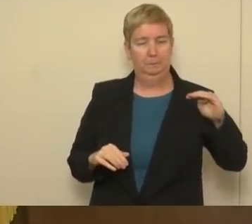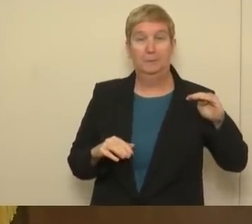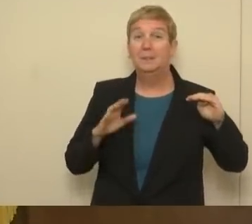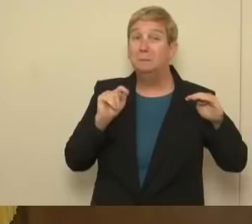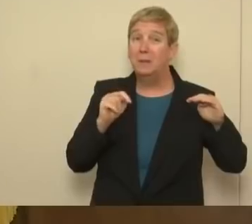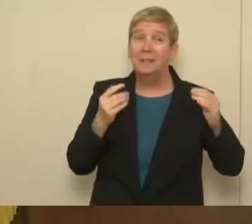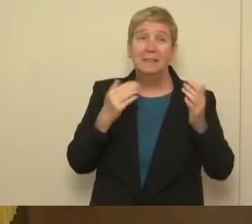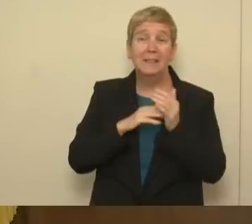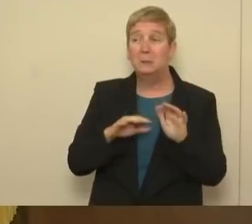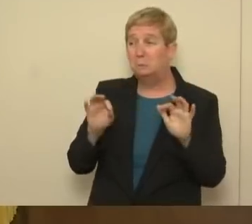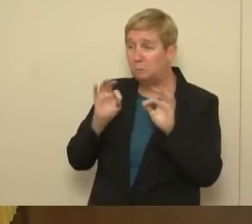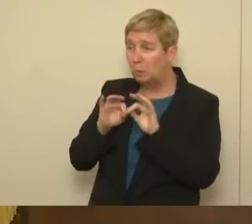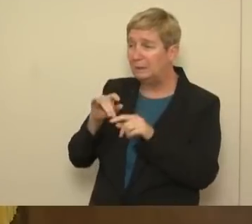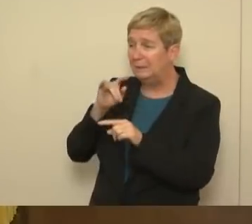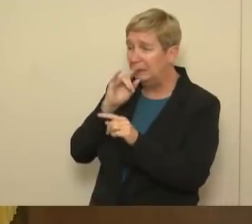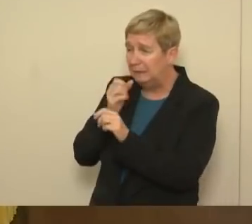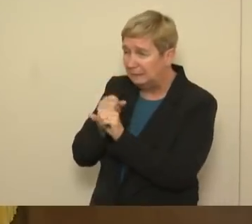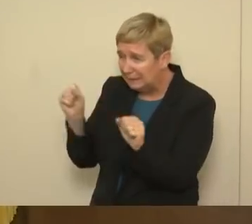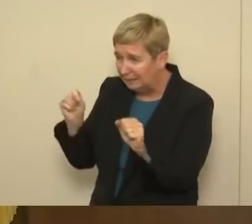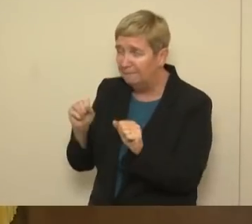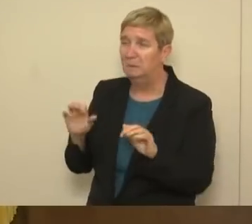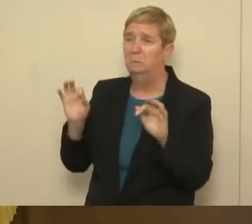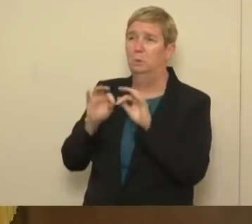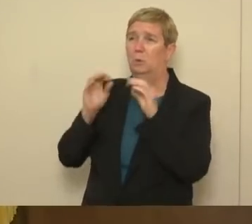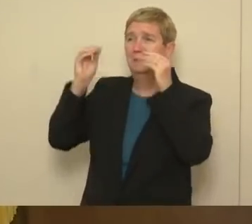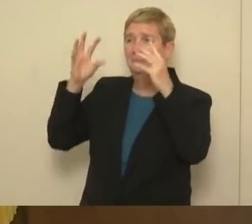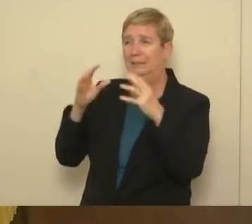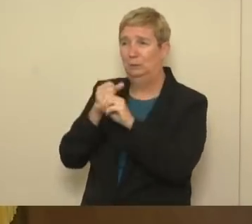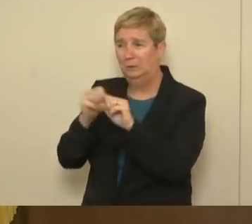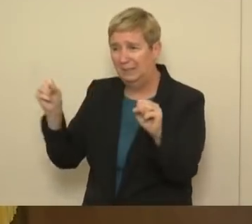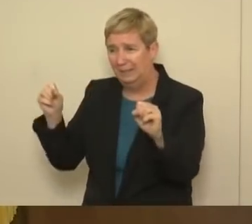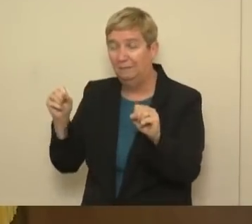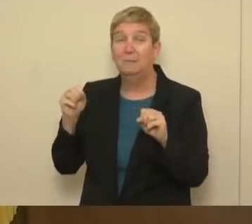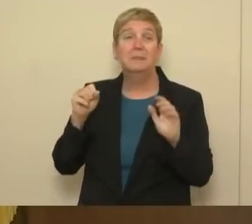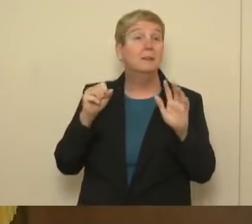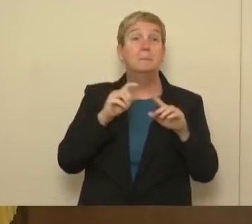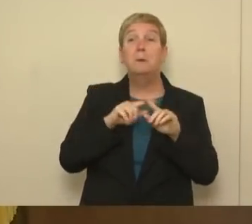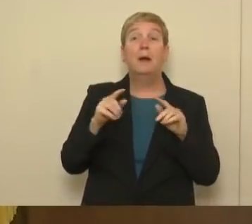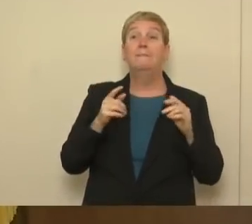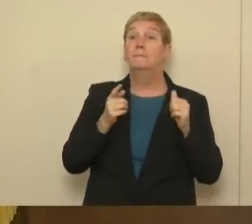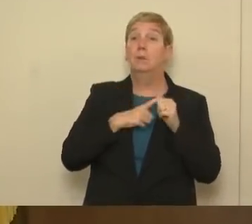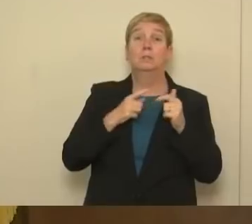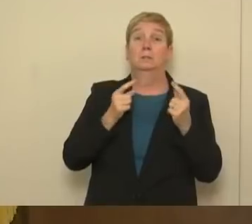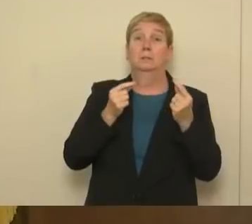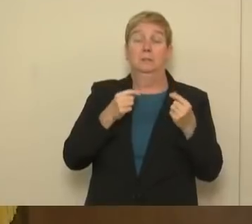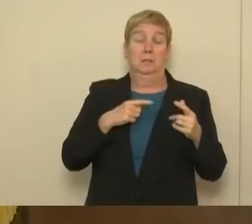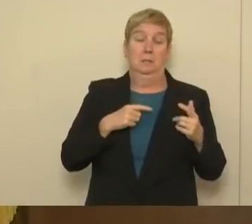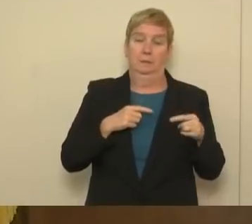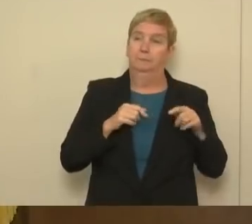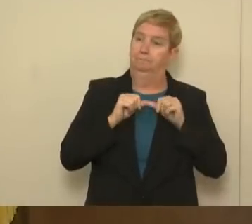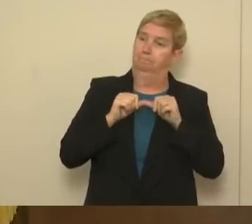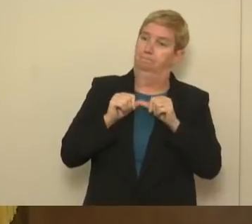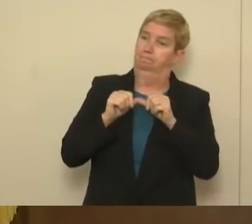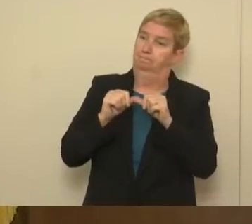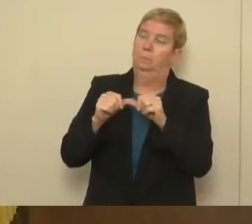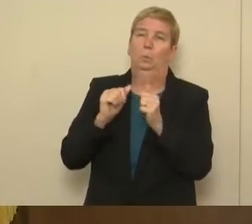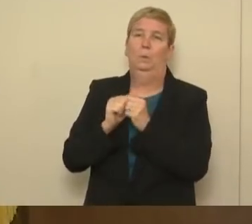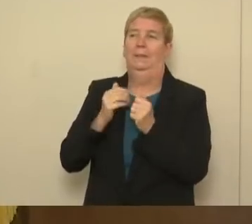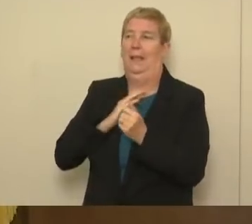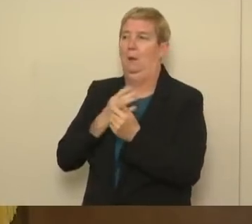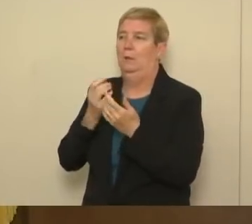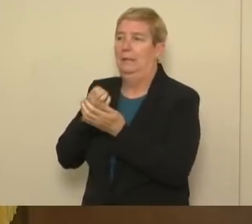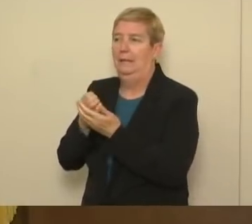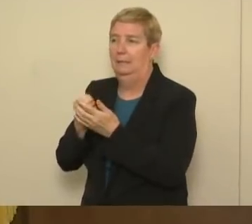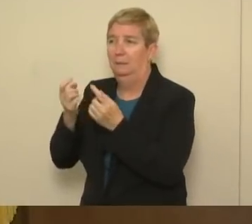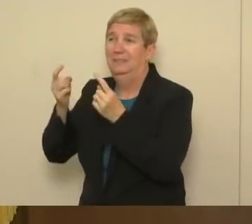with their educators, but I am really motivated to keep doing better in terms of our economic successes. And I do